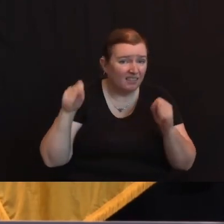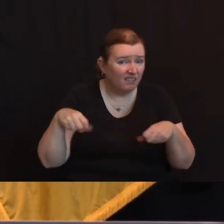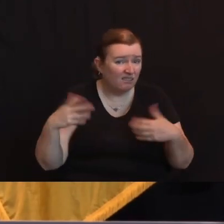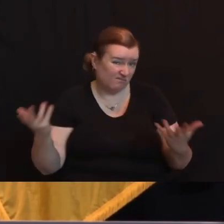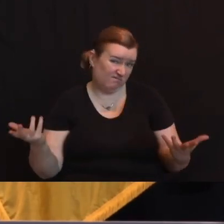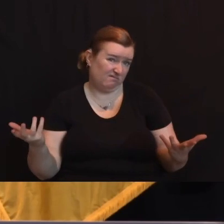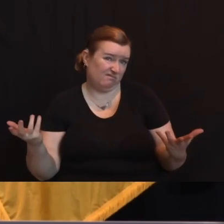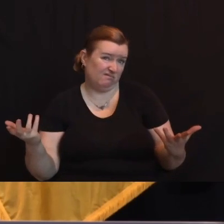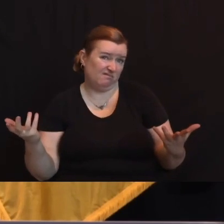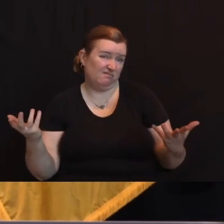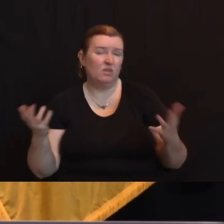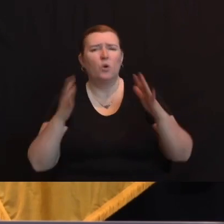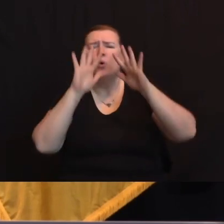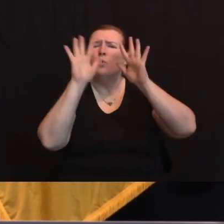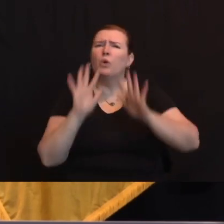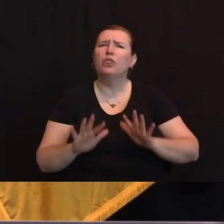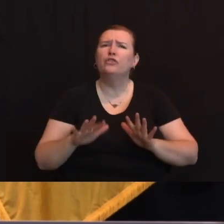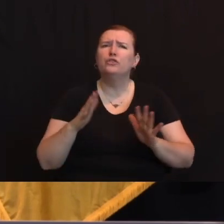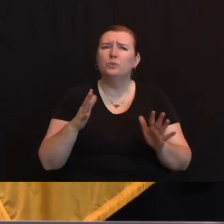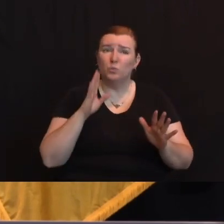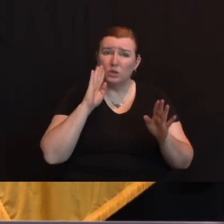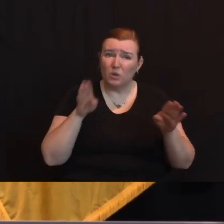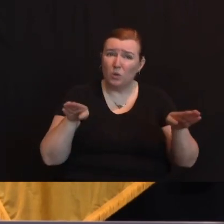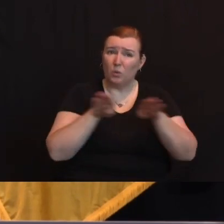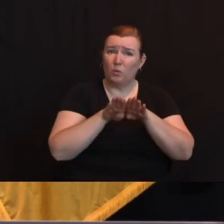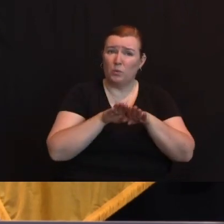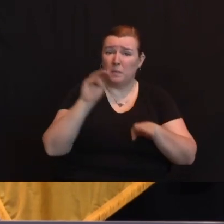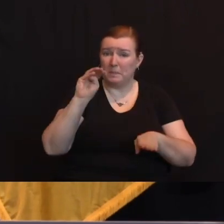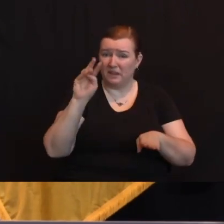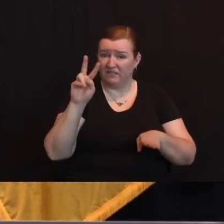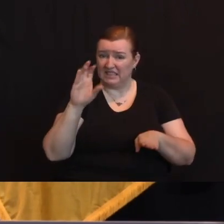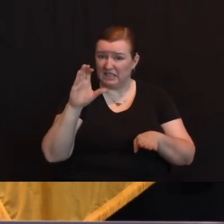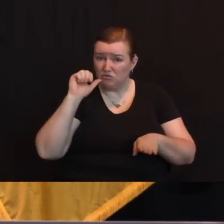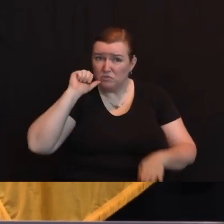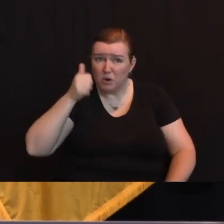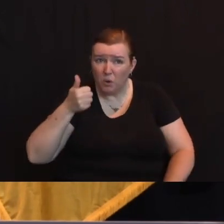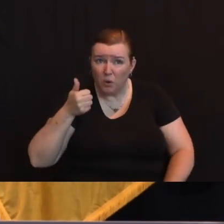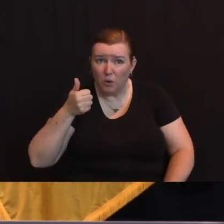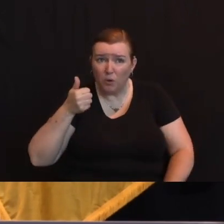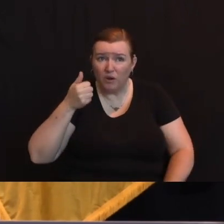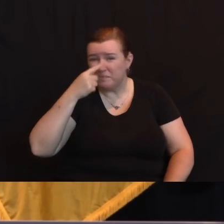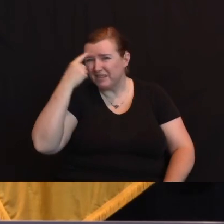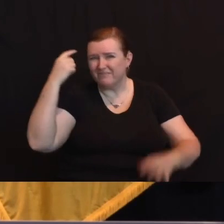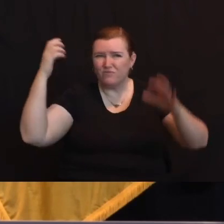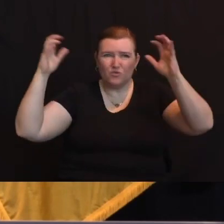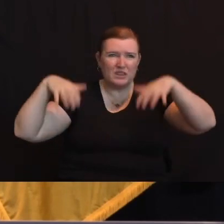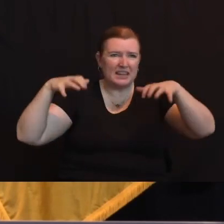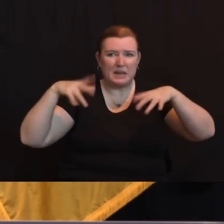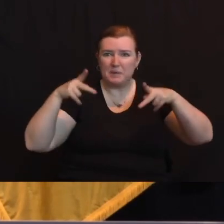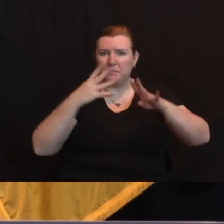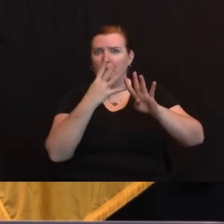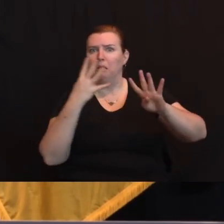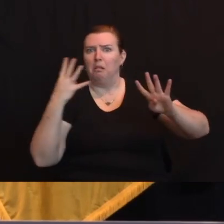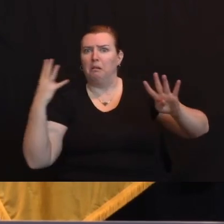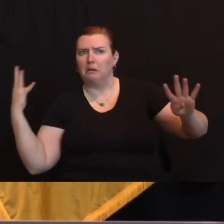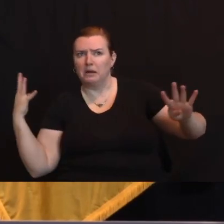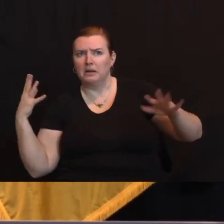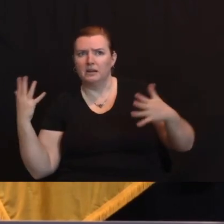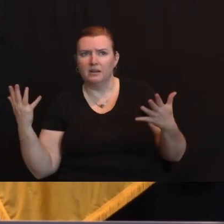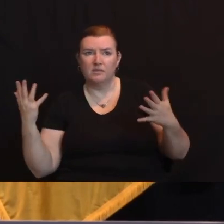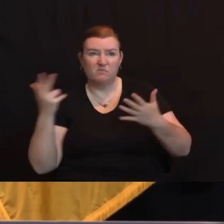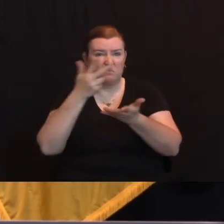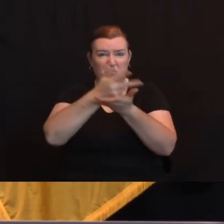weather, are you planning to close MVC offices around the state tomorrow, maybe to prevent people from camping outside the offices while the storm moves in? And